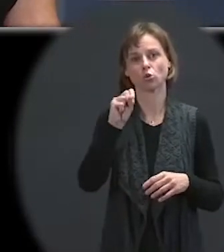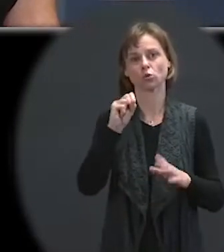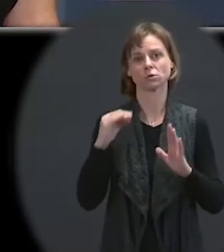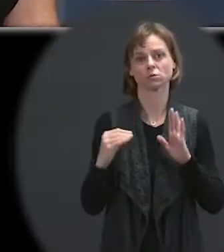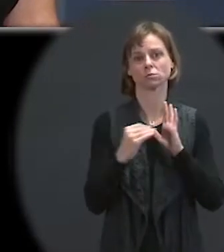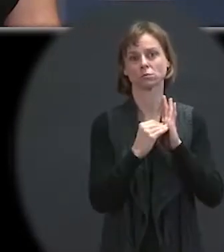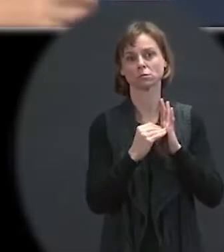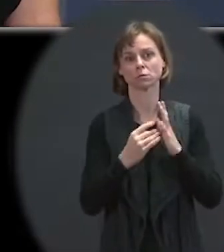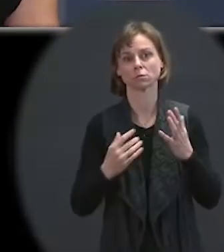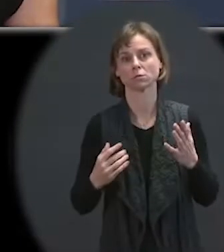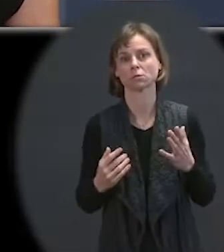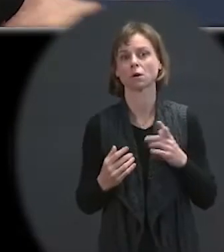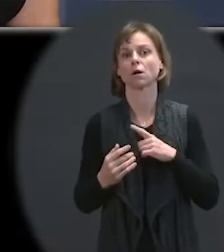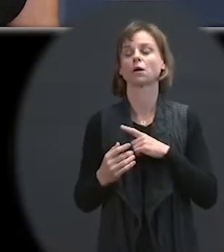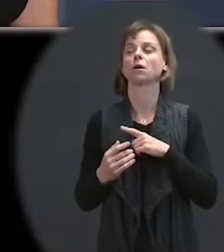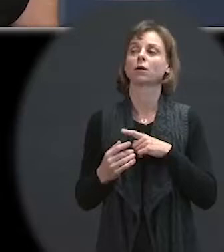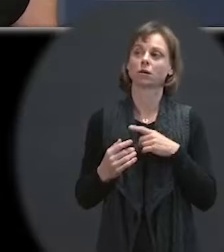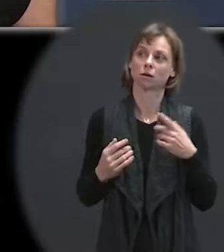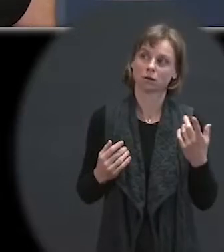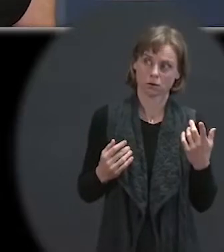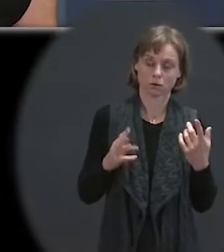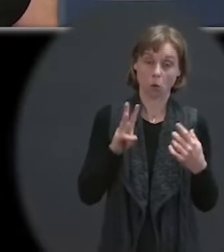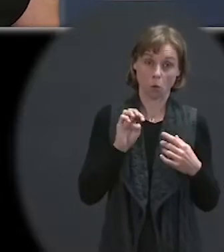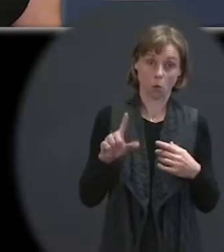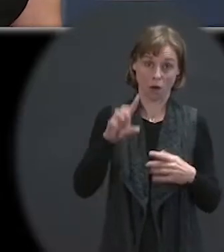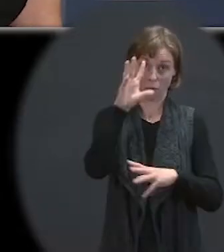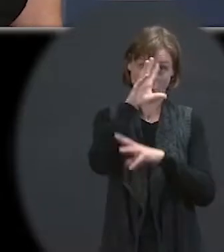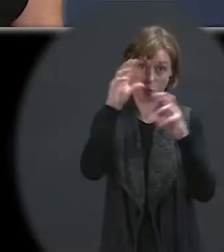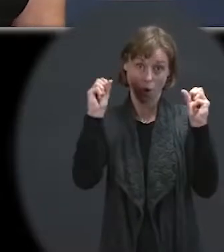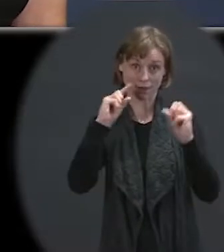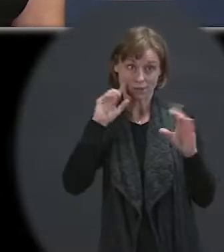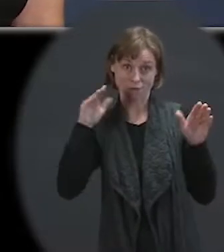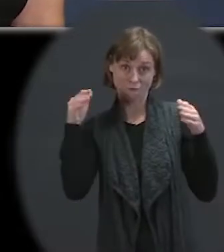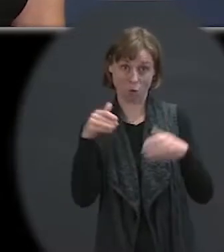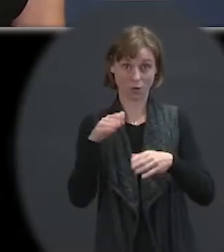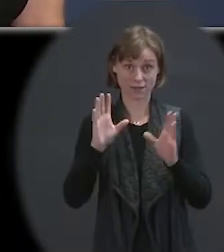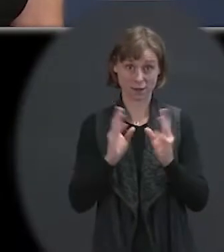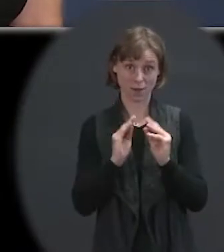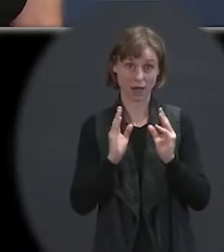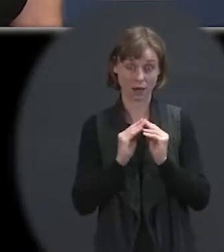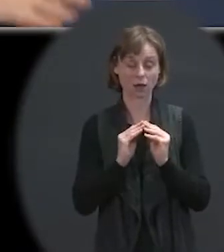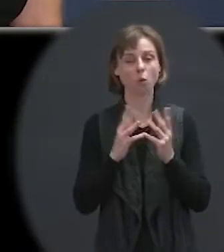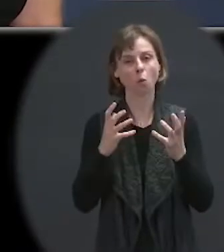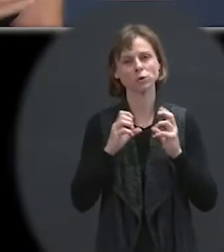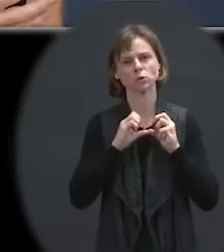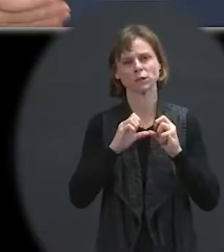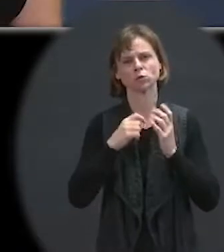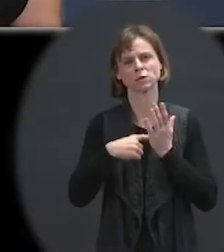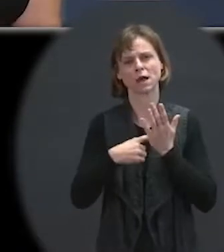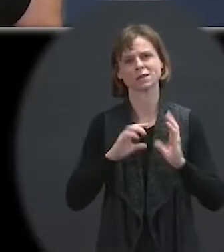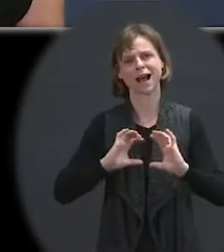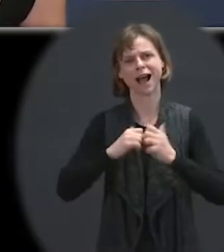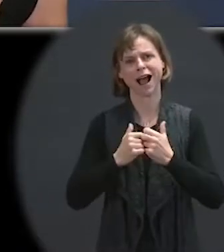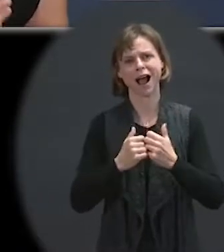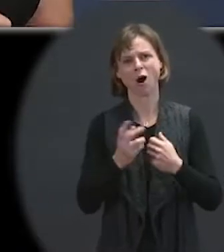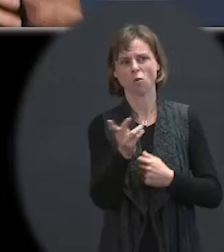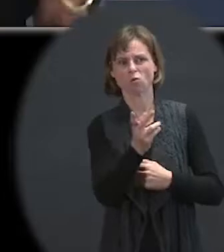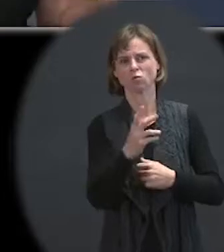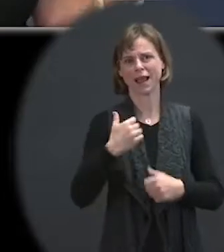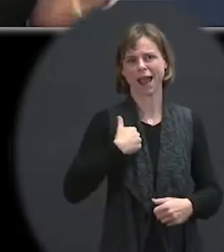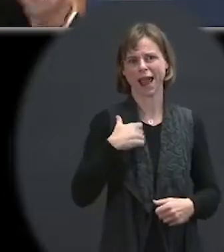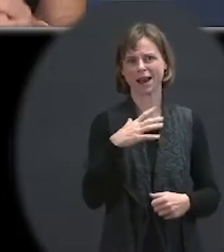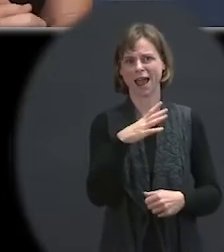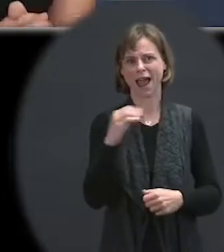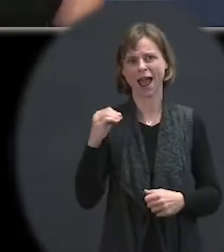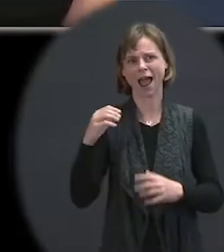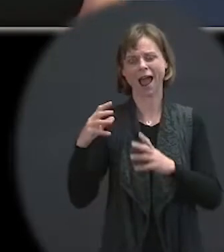Well, the president's focus of the meeting will be to continue to discuss ways for them to work together on multiple levels on